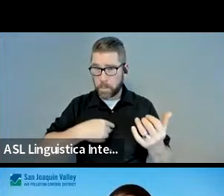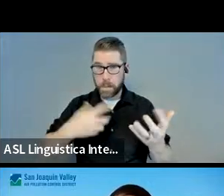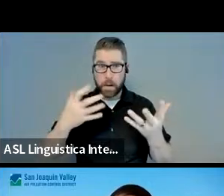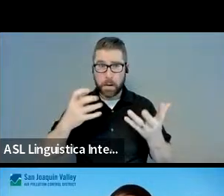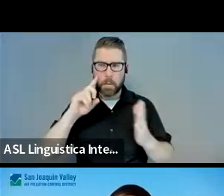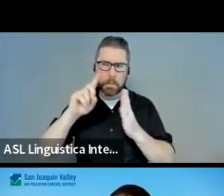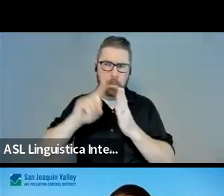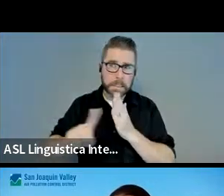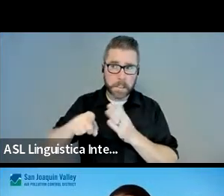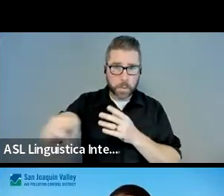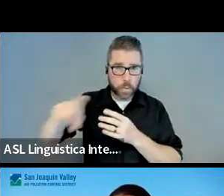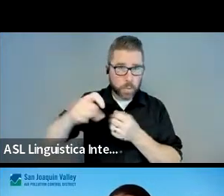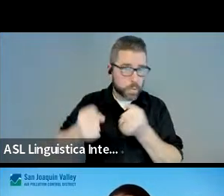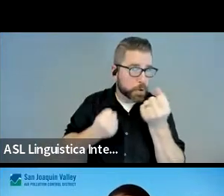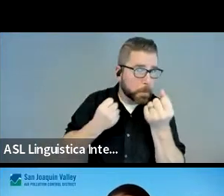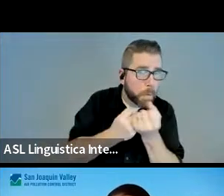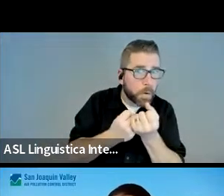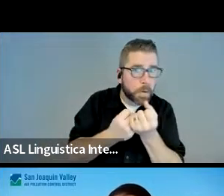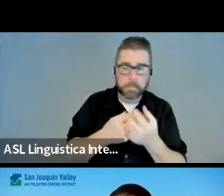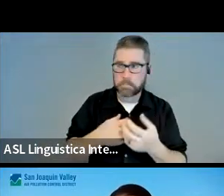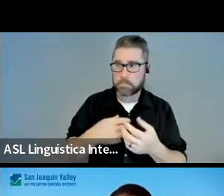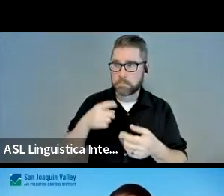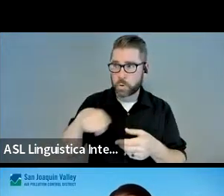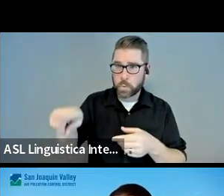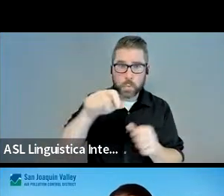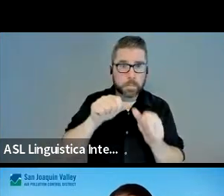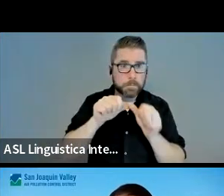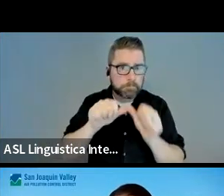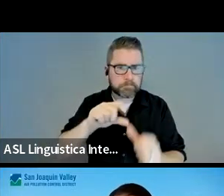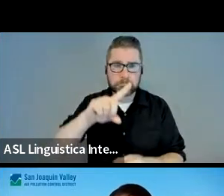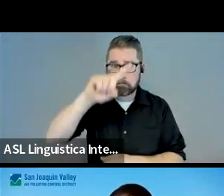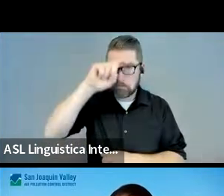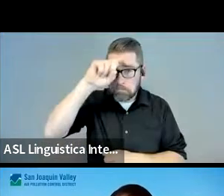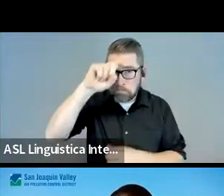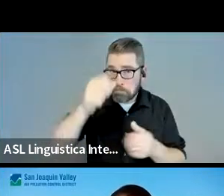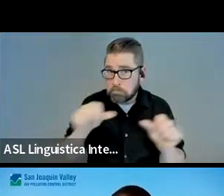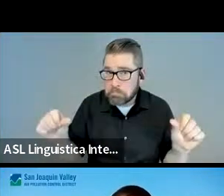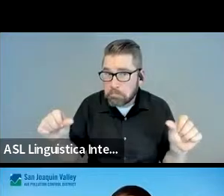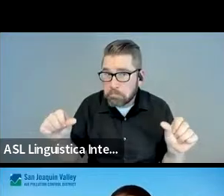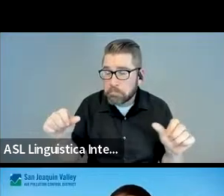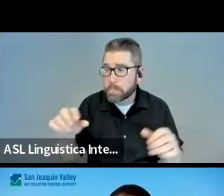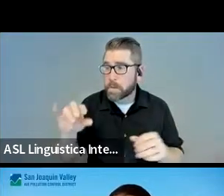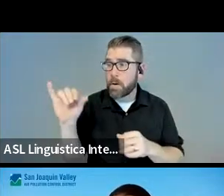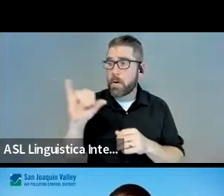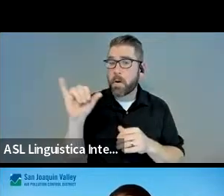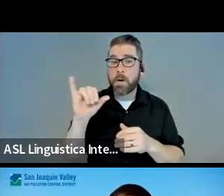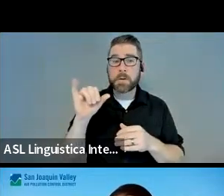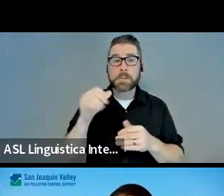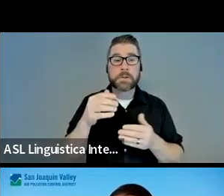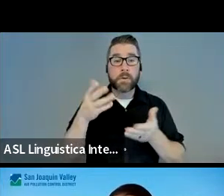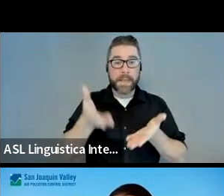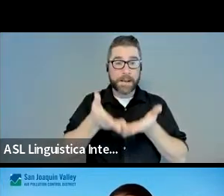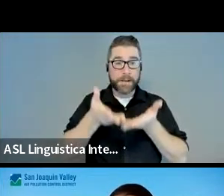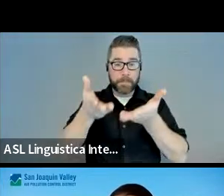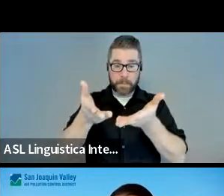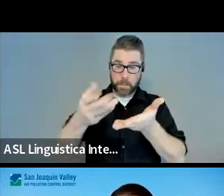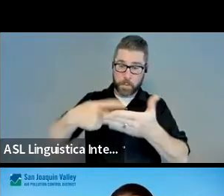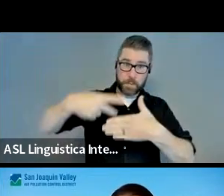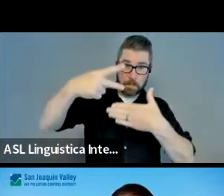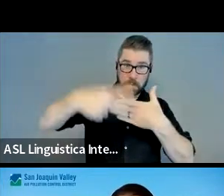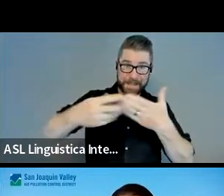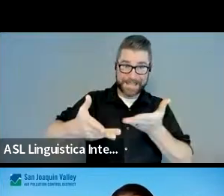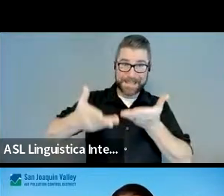have, and finalize decisions about the proposed projects. And according to your charter, if there is